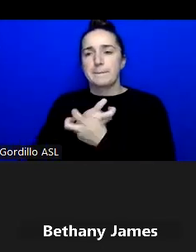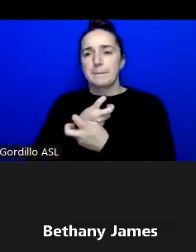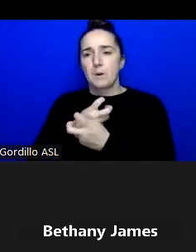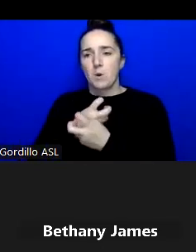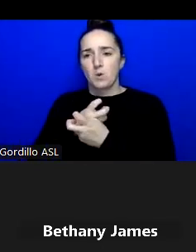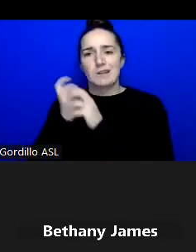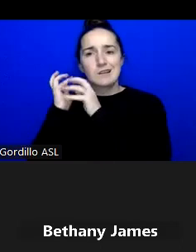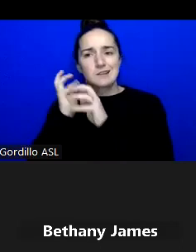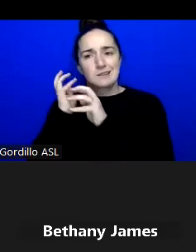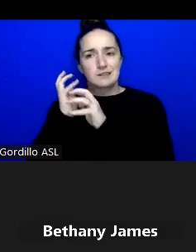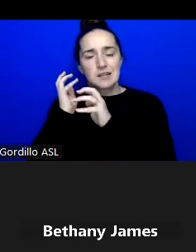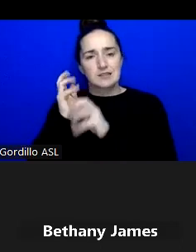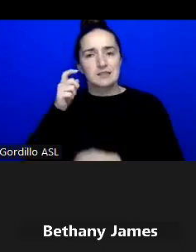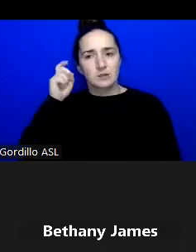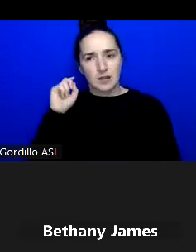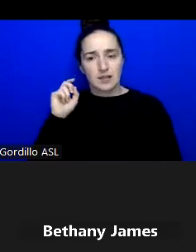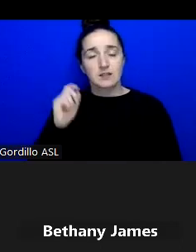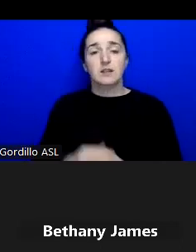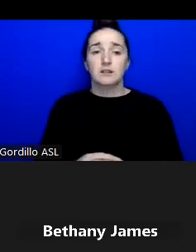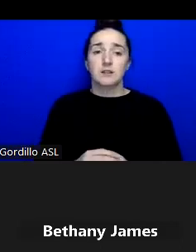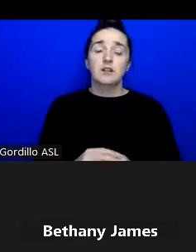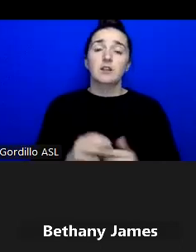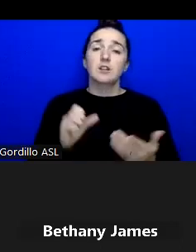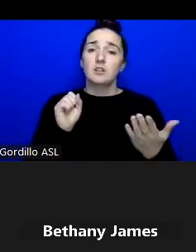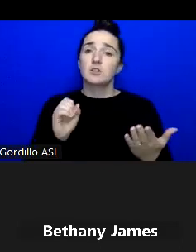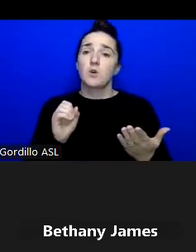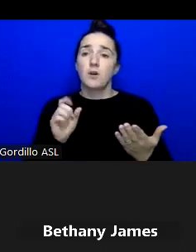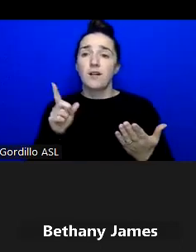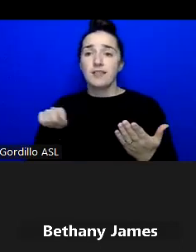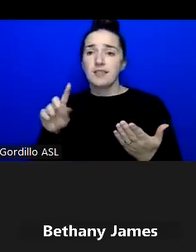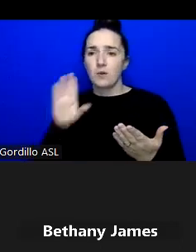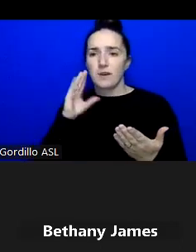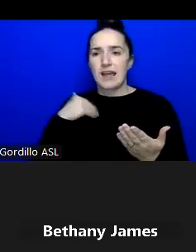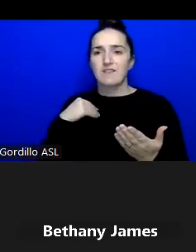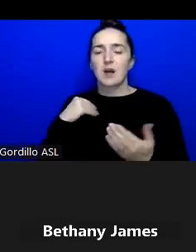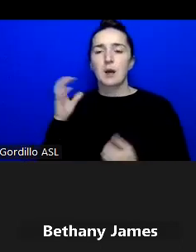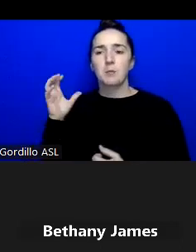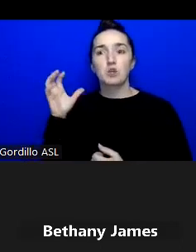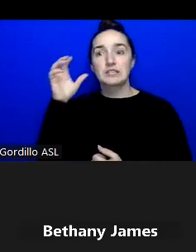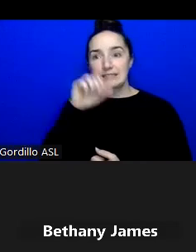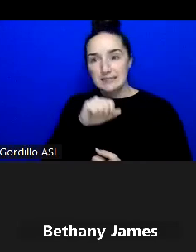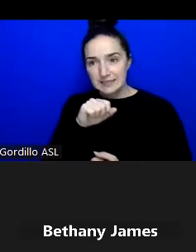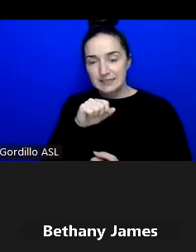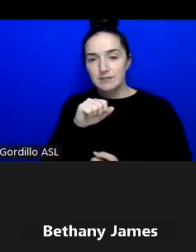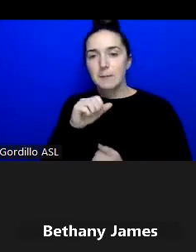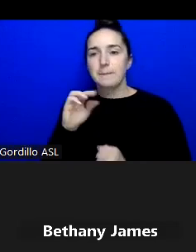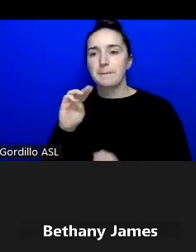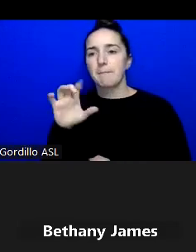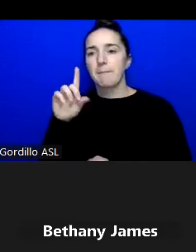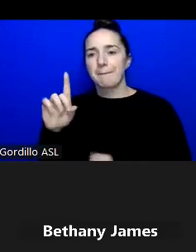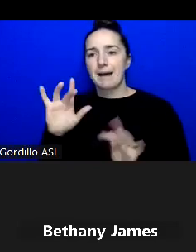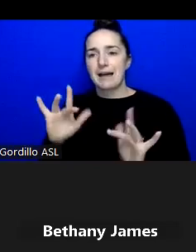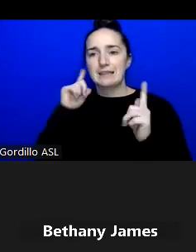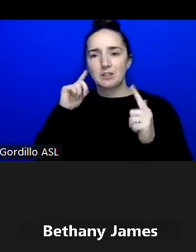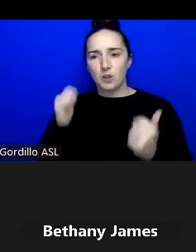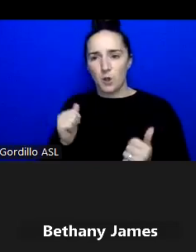to moderate loss. And the key word there is perceived. Anybody who has worked for any duration of time with folks